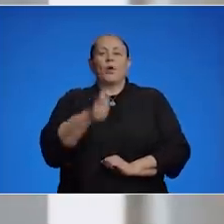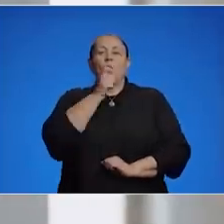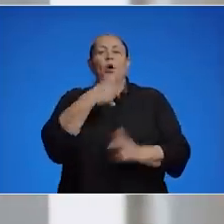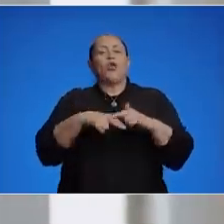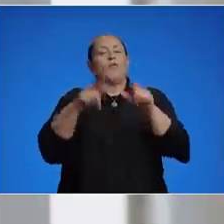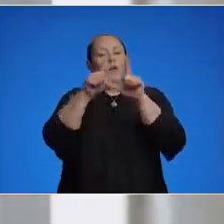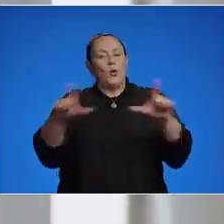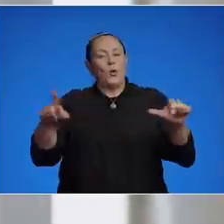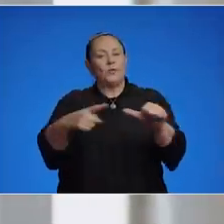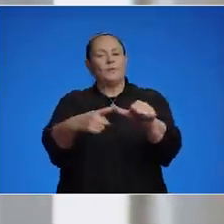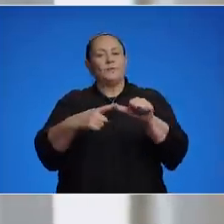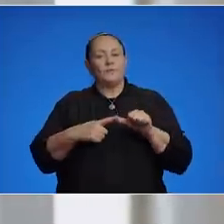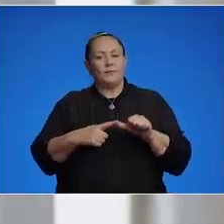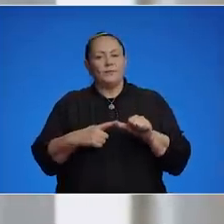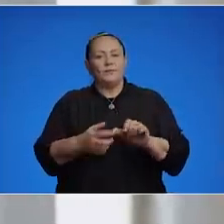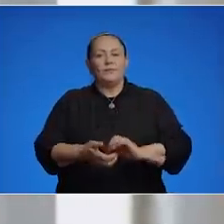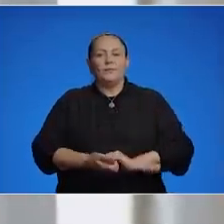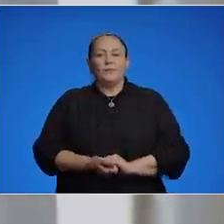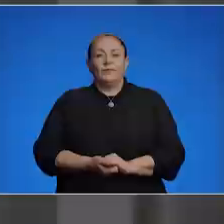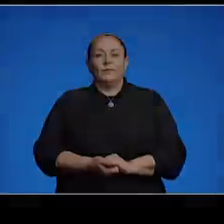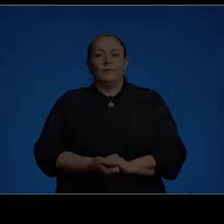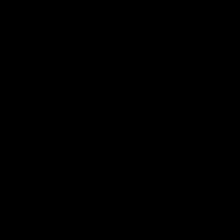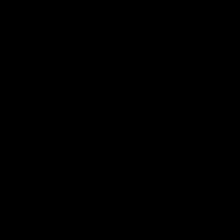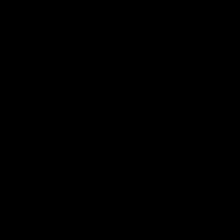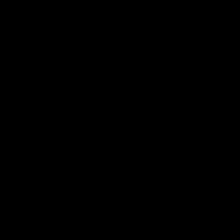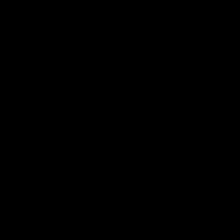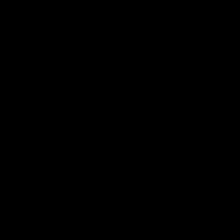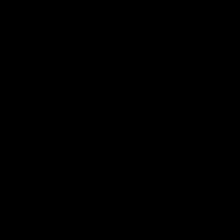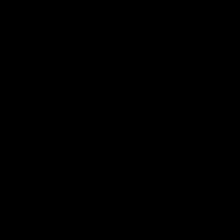The word of the Lord. Thanks be to God.